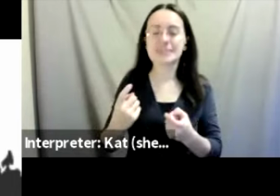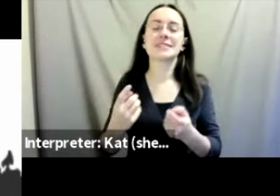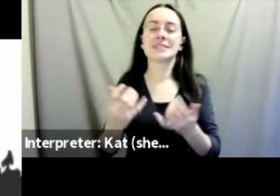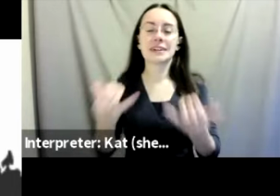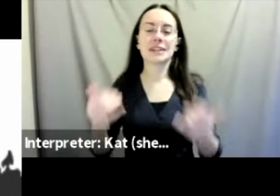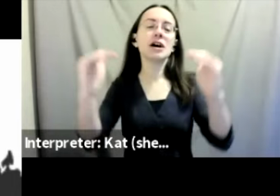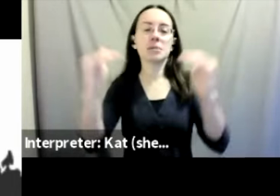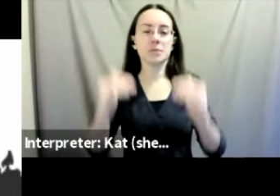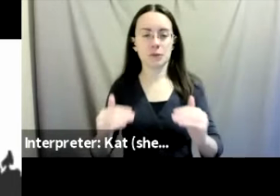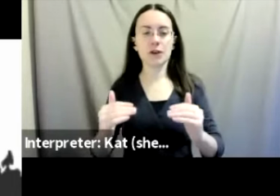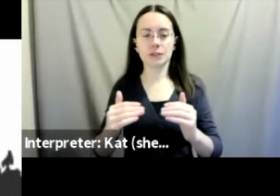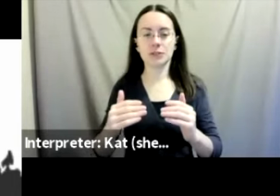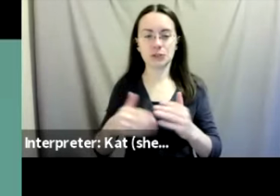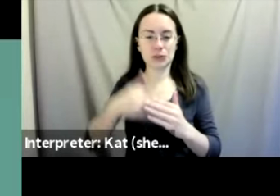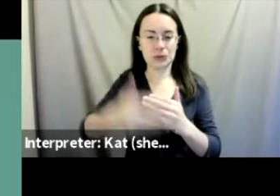next section.